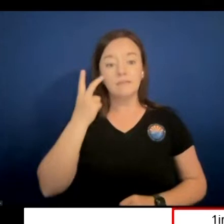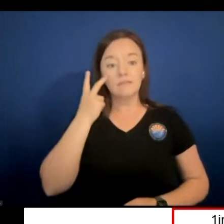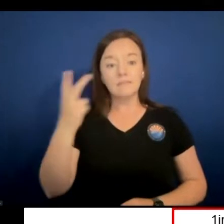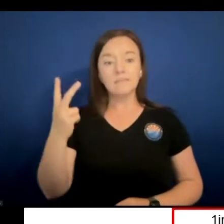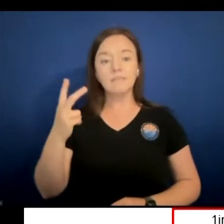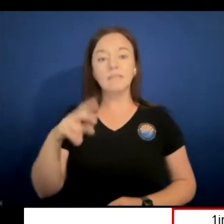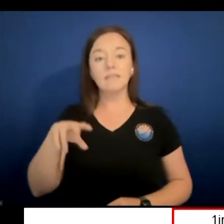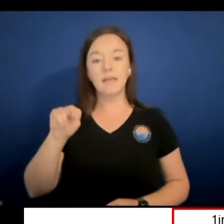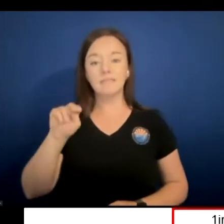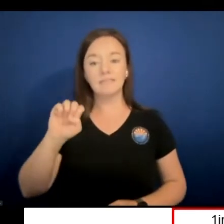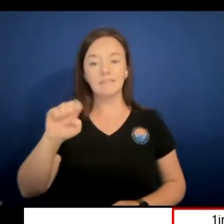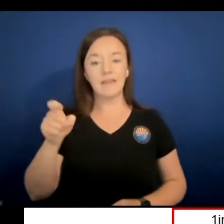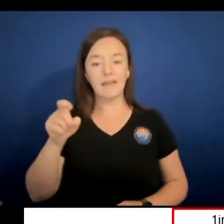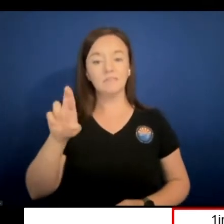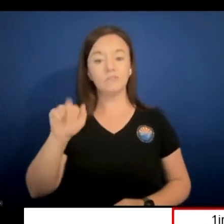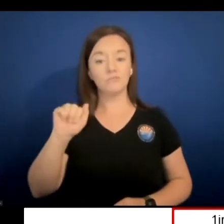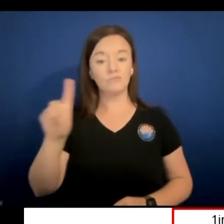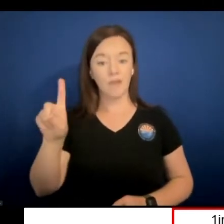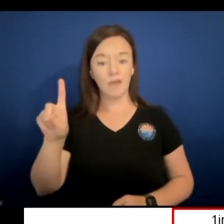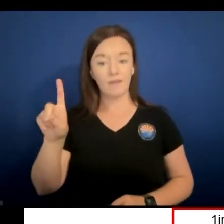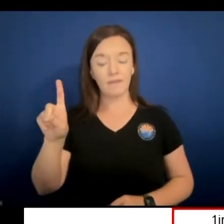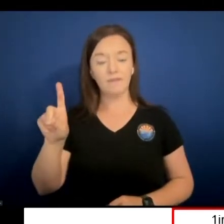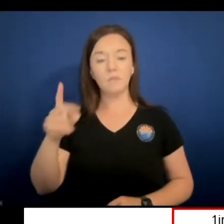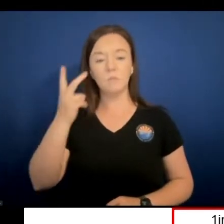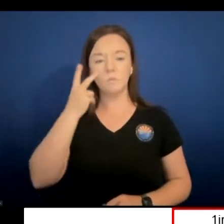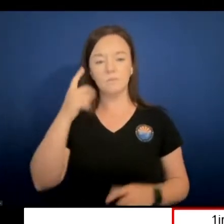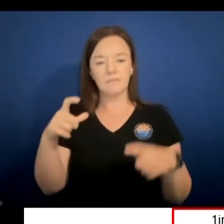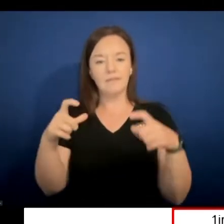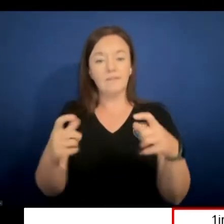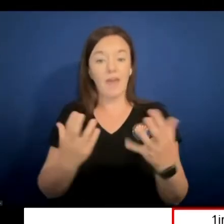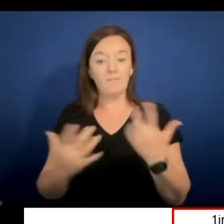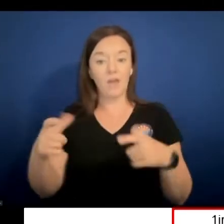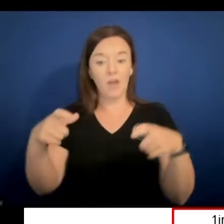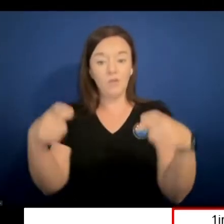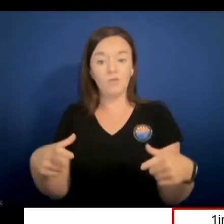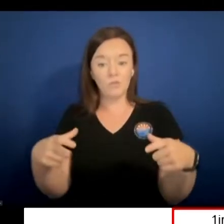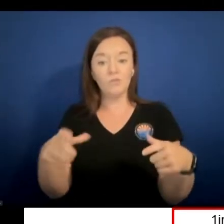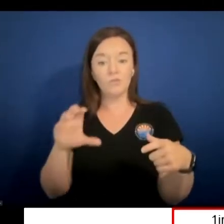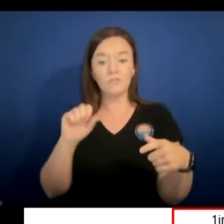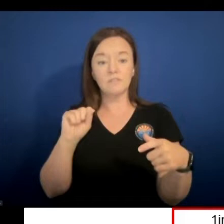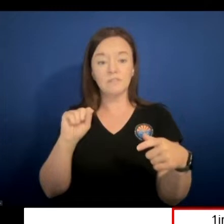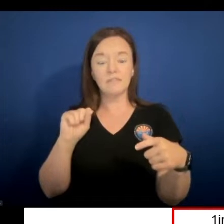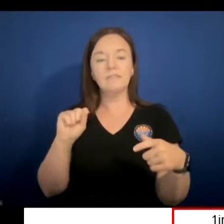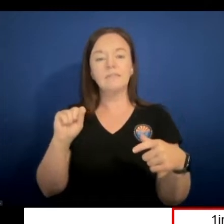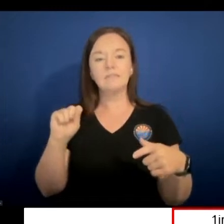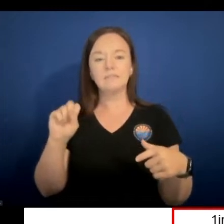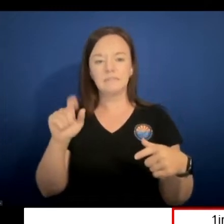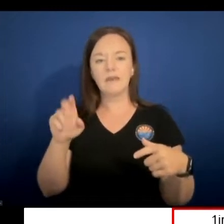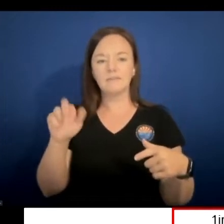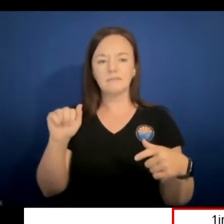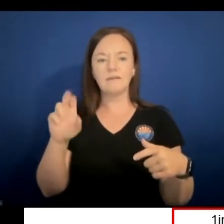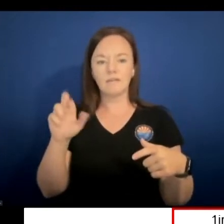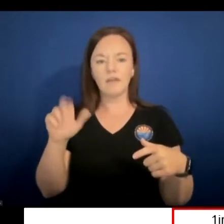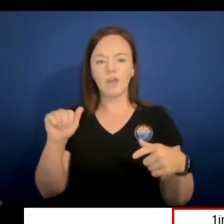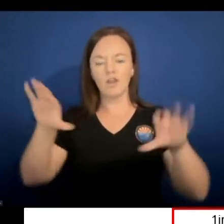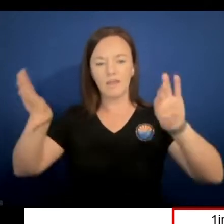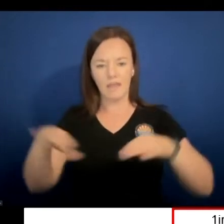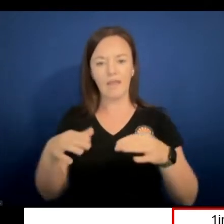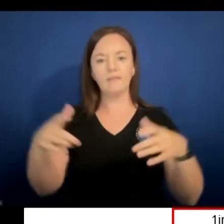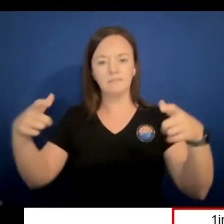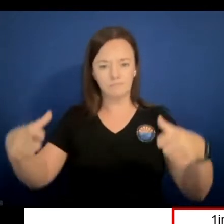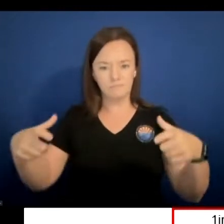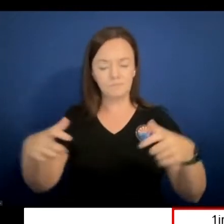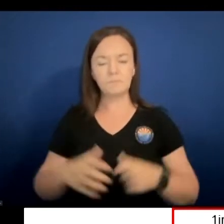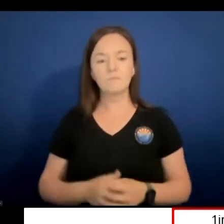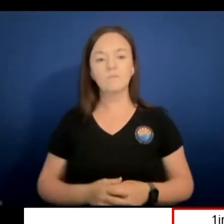see the footprint of Santa Clara Canyon up there. On one portion, the